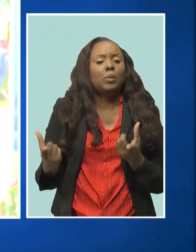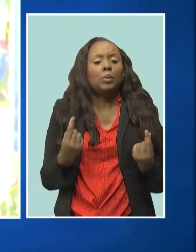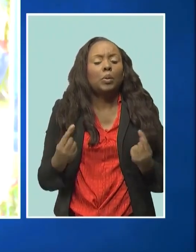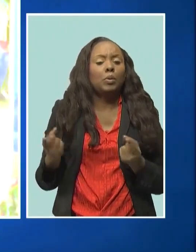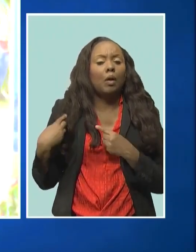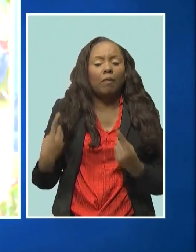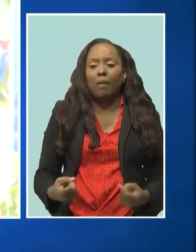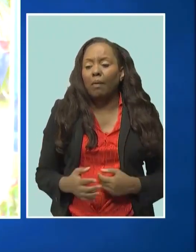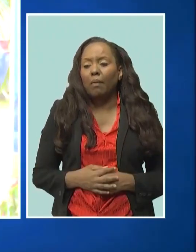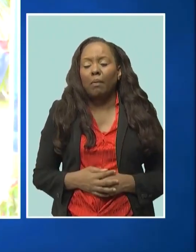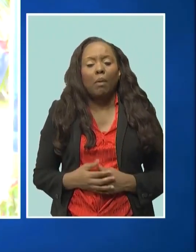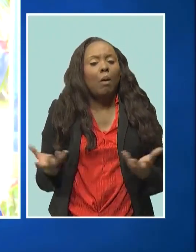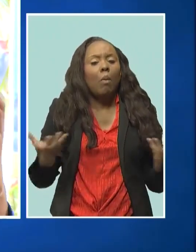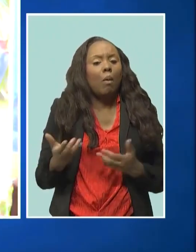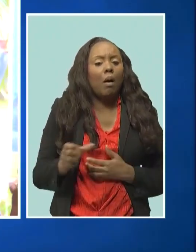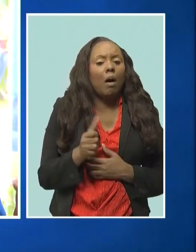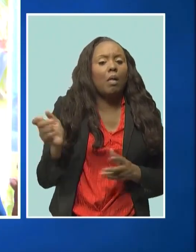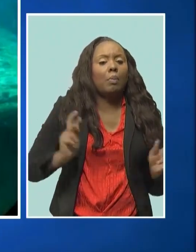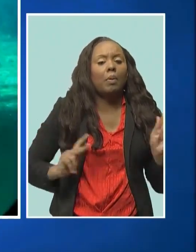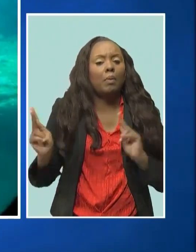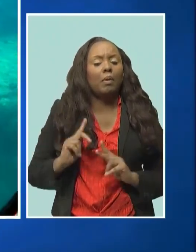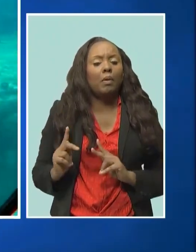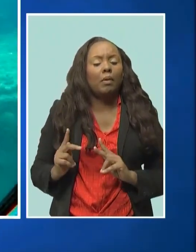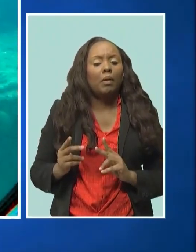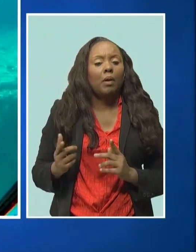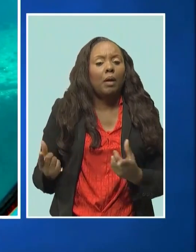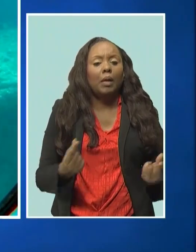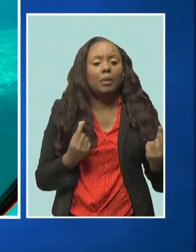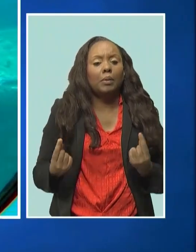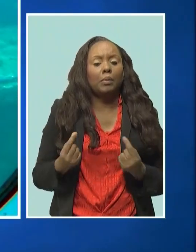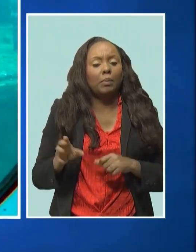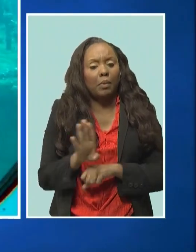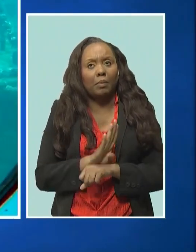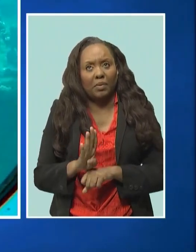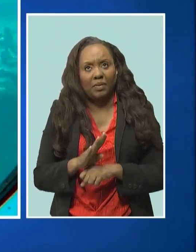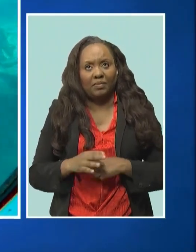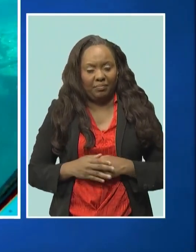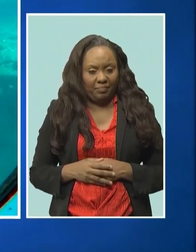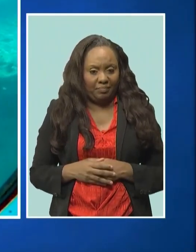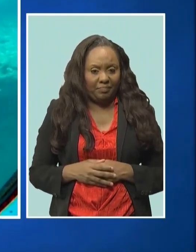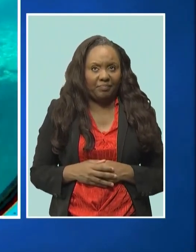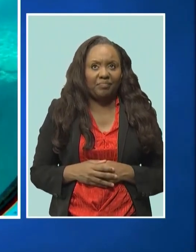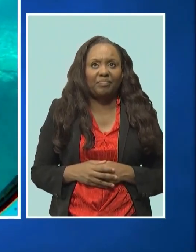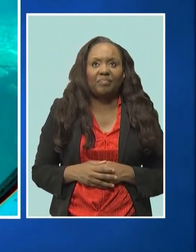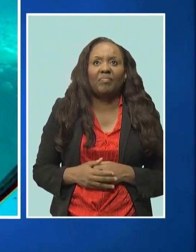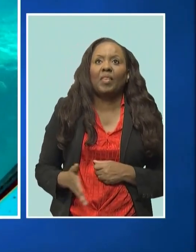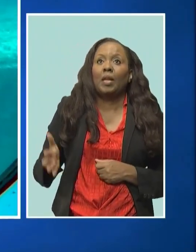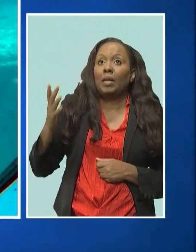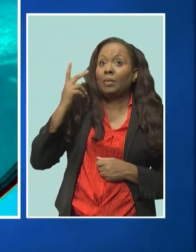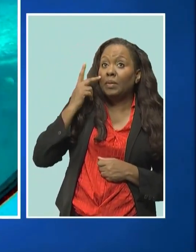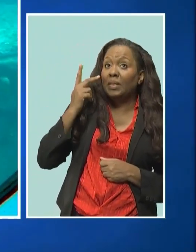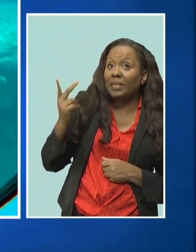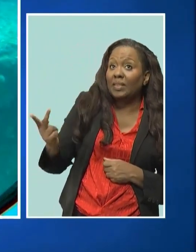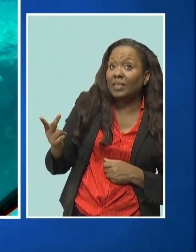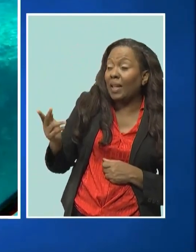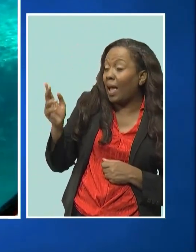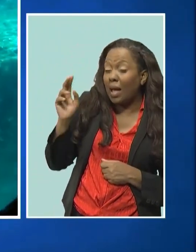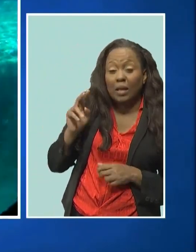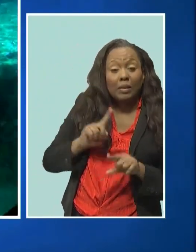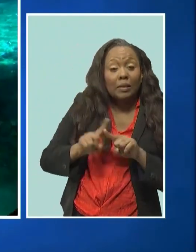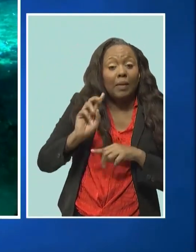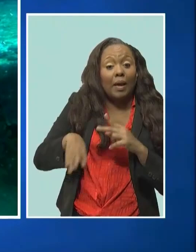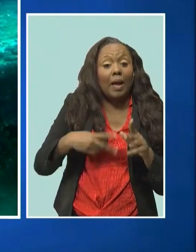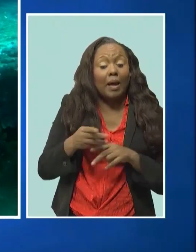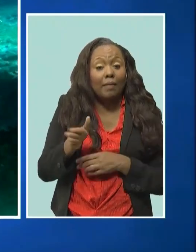think others in Barbados can do? And after seeing a wreck and various fish species, the students had a